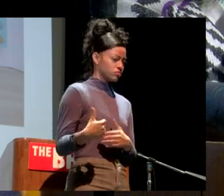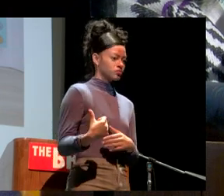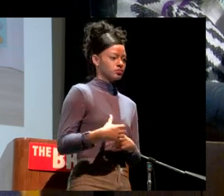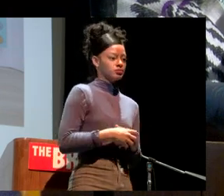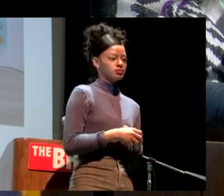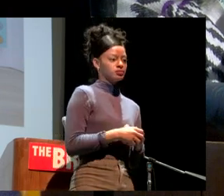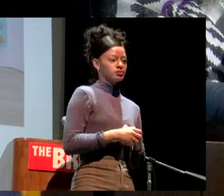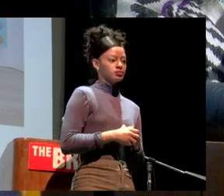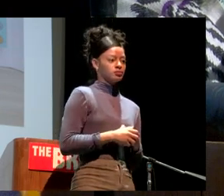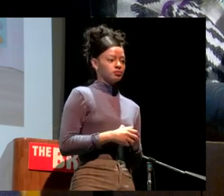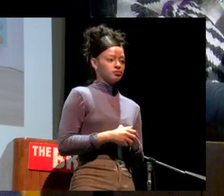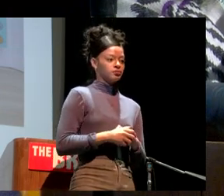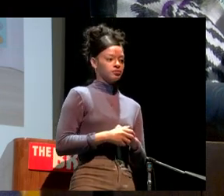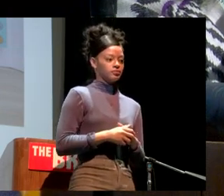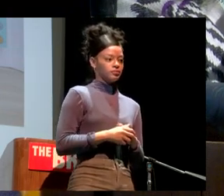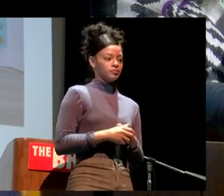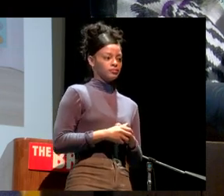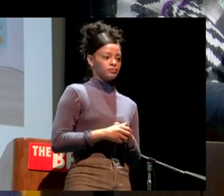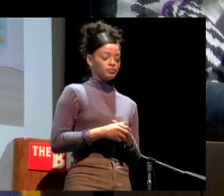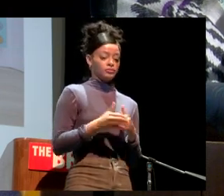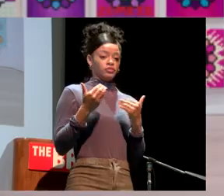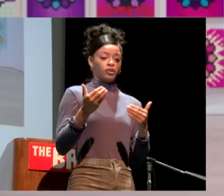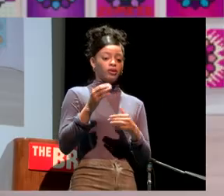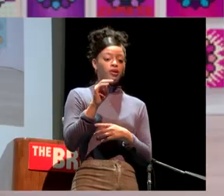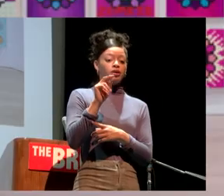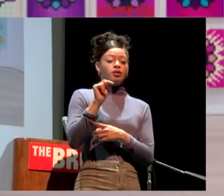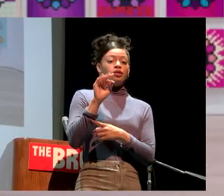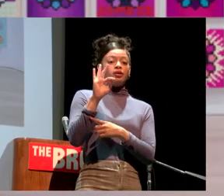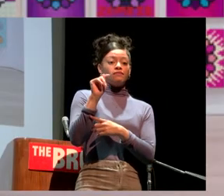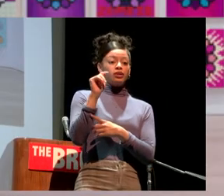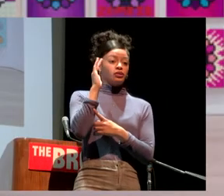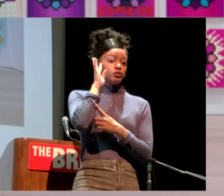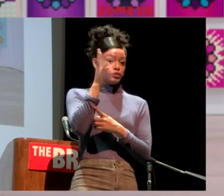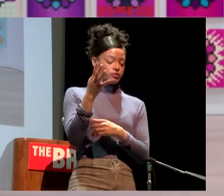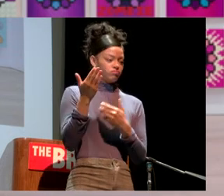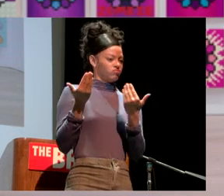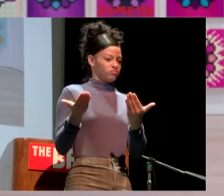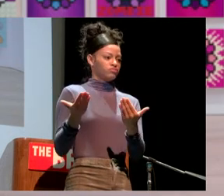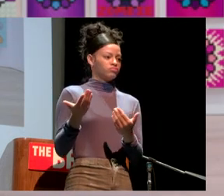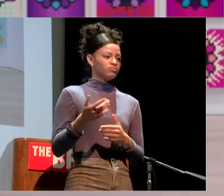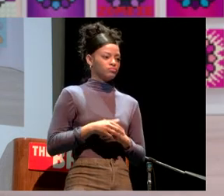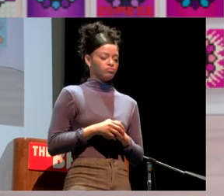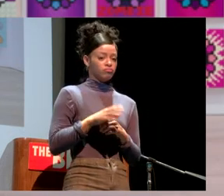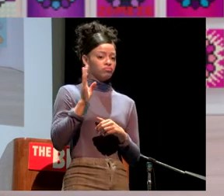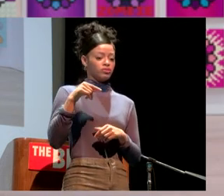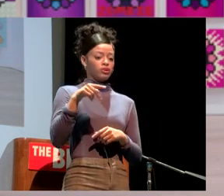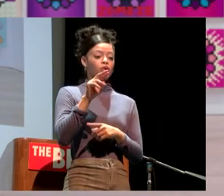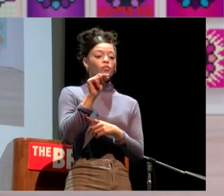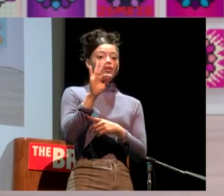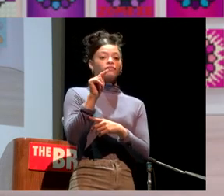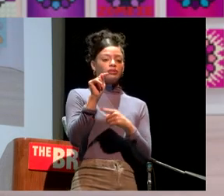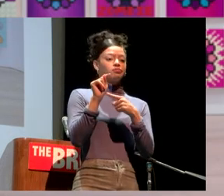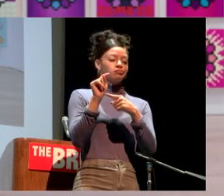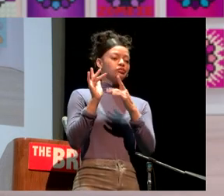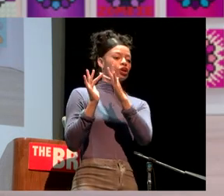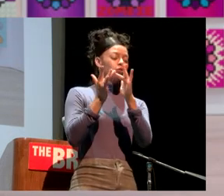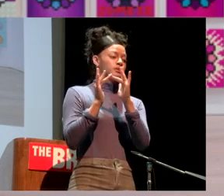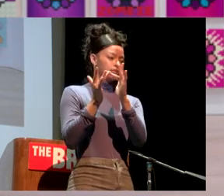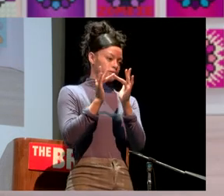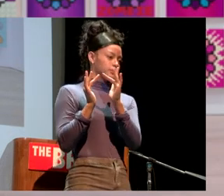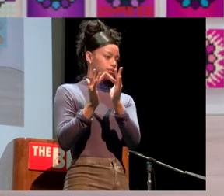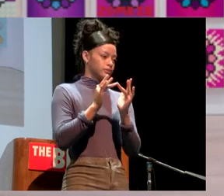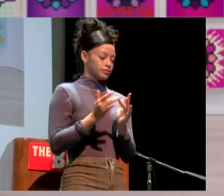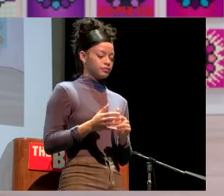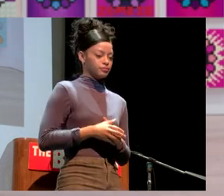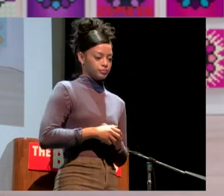the colors and facial expressions, and maybe I can just do that. So my first attempt, I was just really simply going to do release